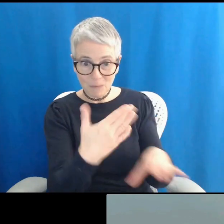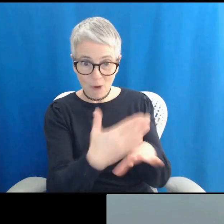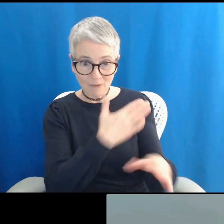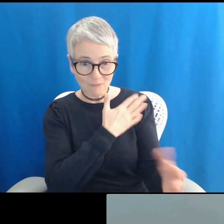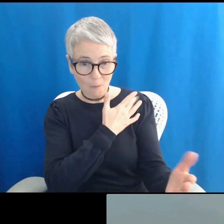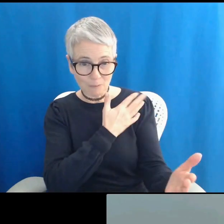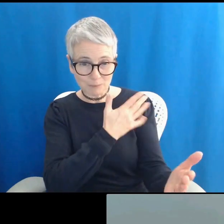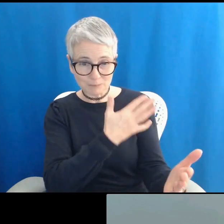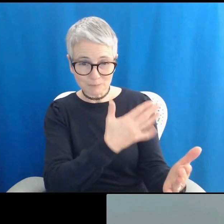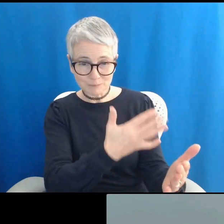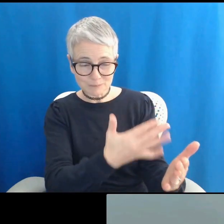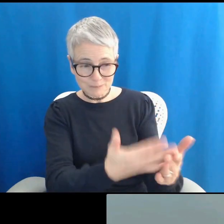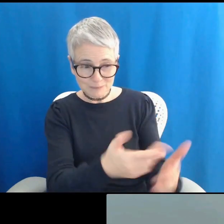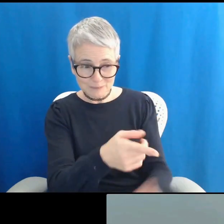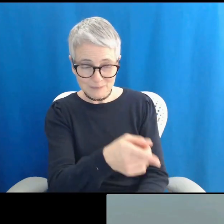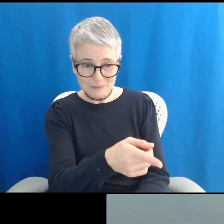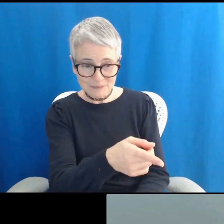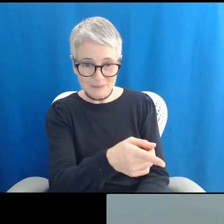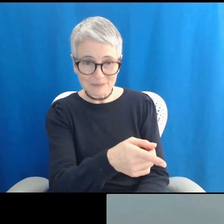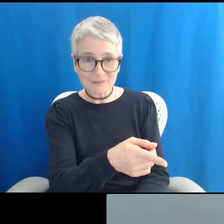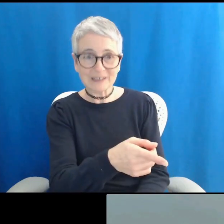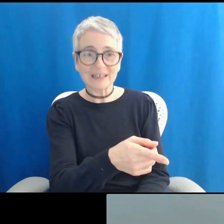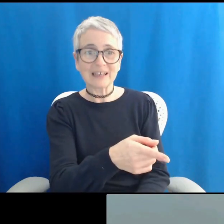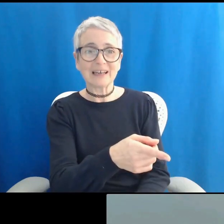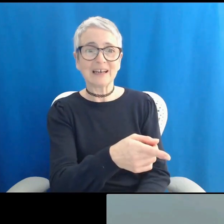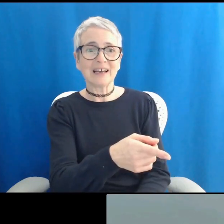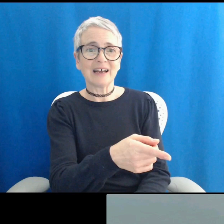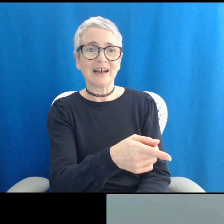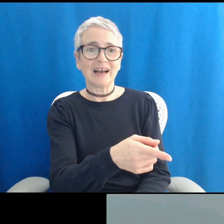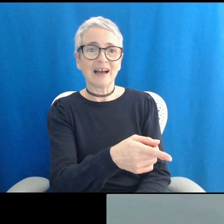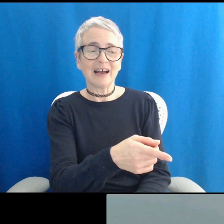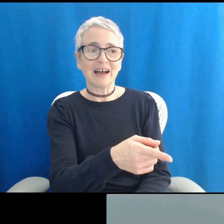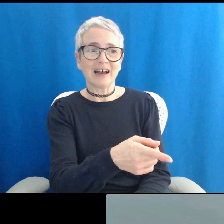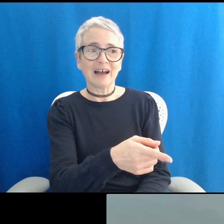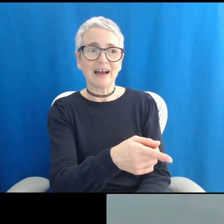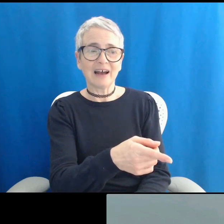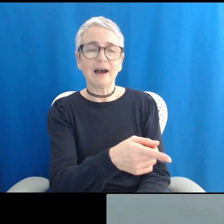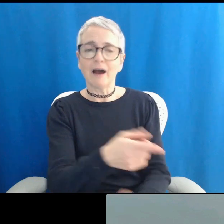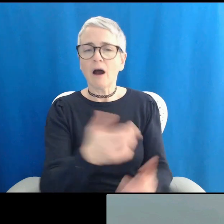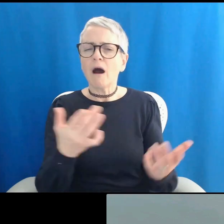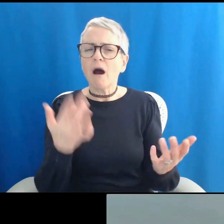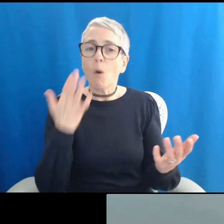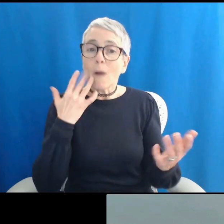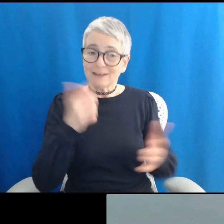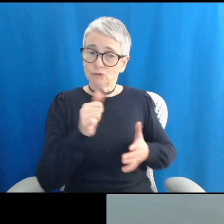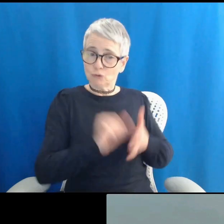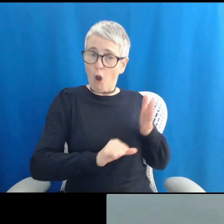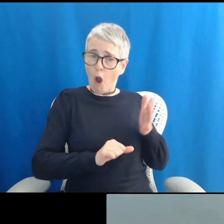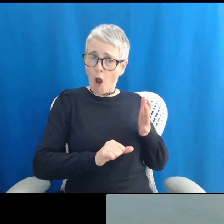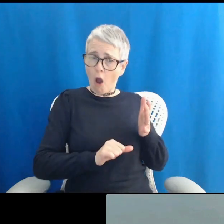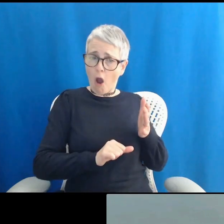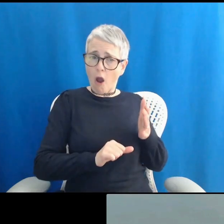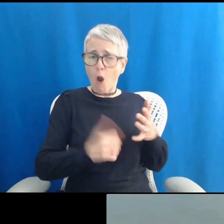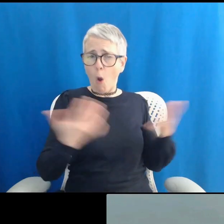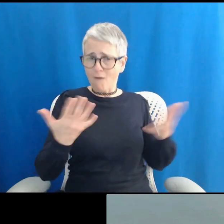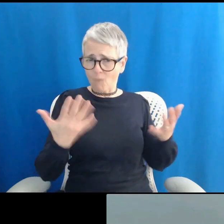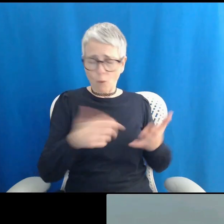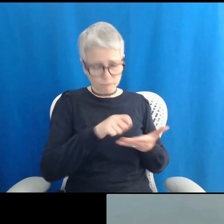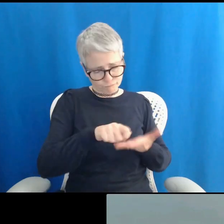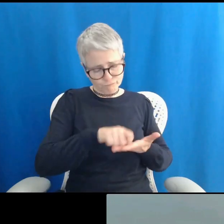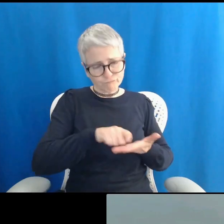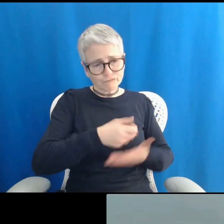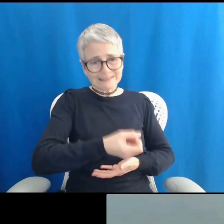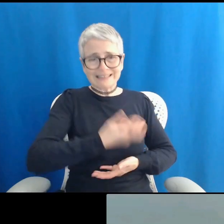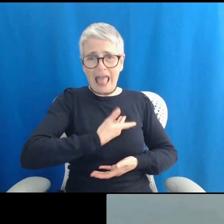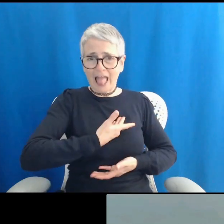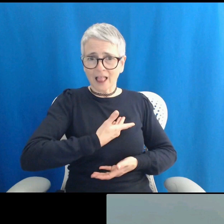and hearing, and you do a disclosure when you start at the organization, but it's not a